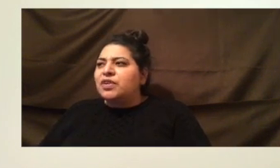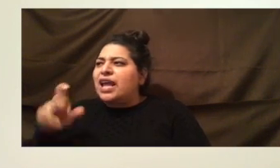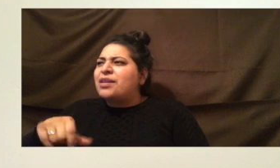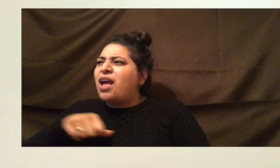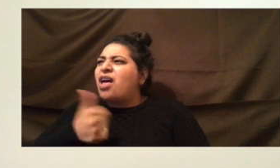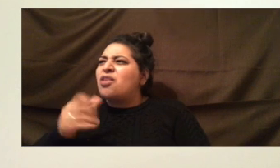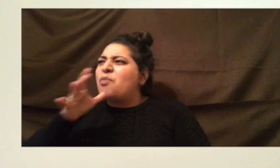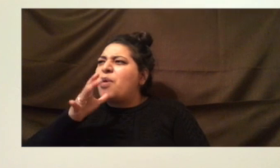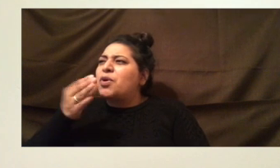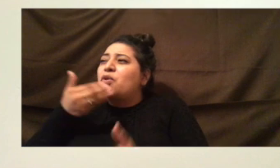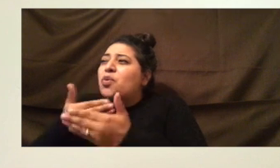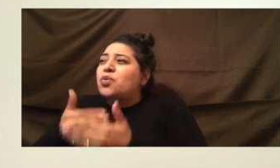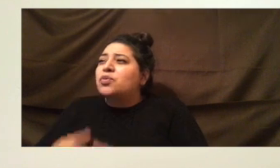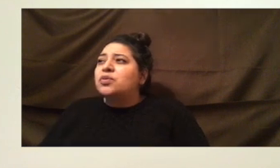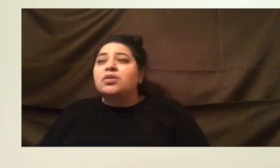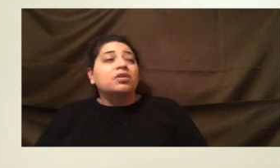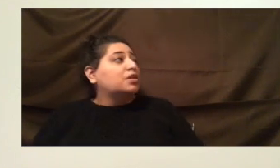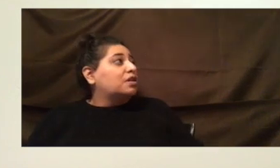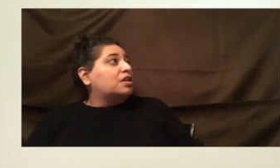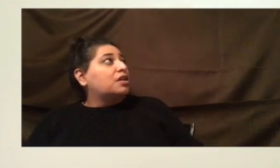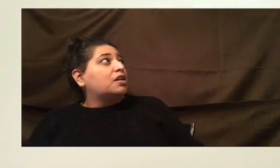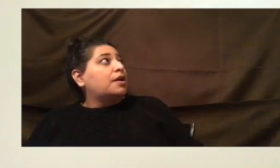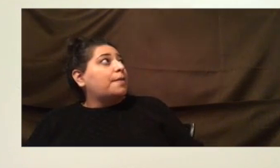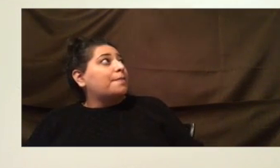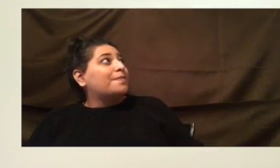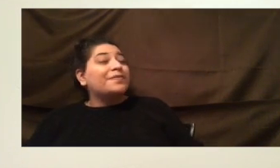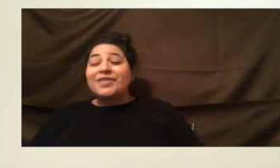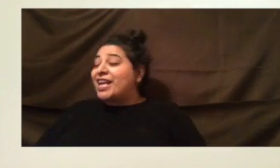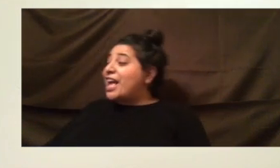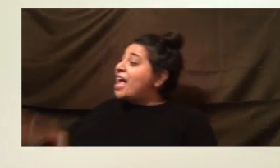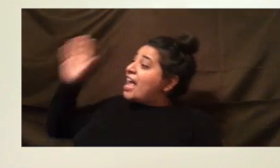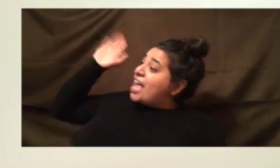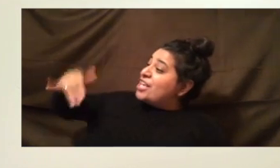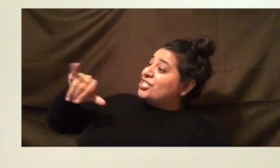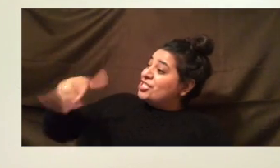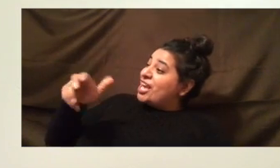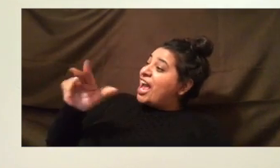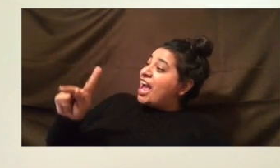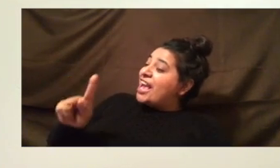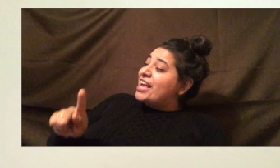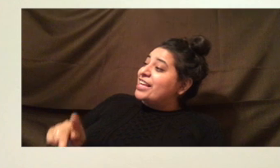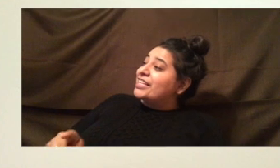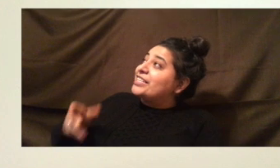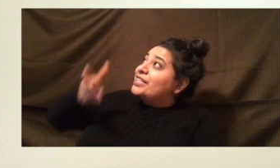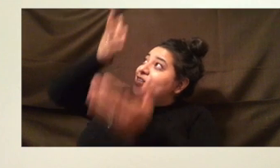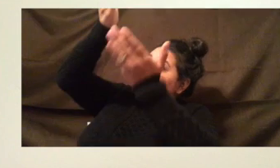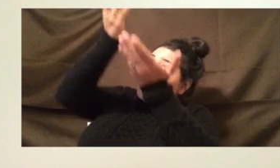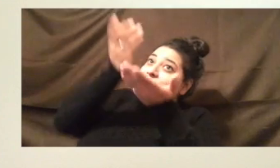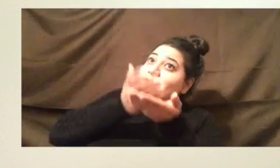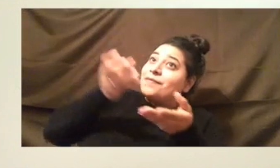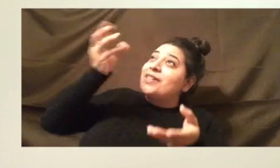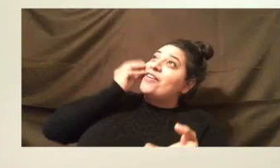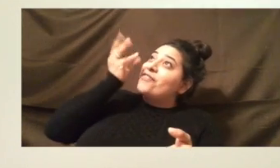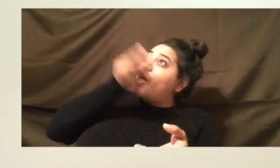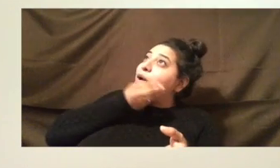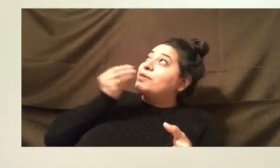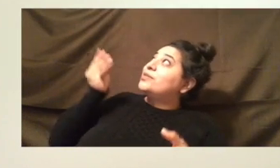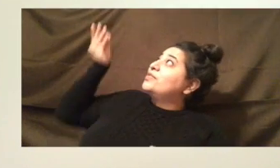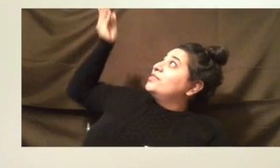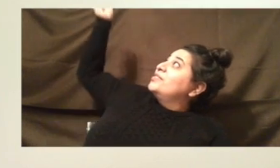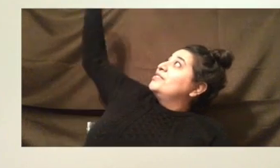Jack, called Annie. Jack looked up. Annie was at the top of the hill feeding magnolia flowers to the